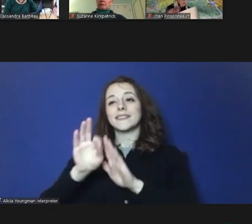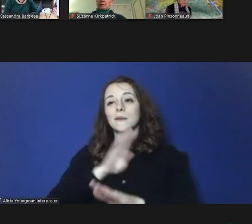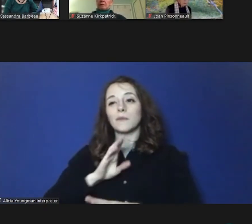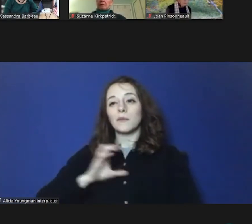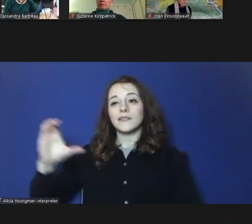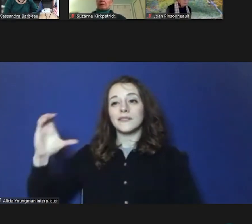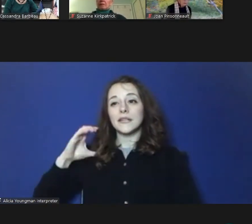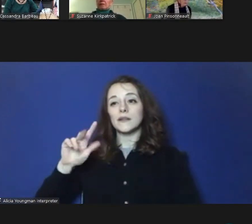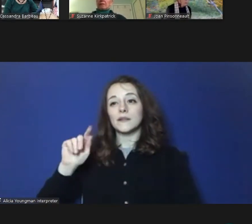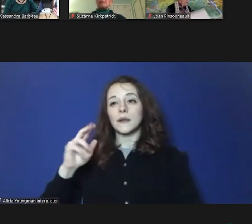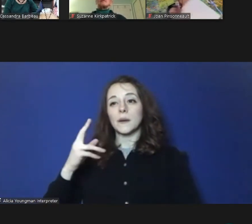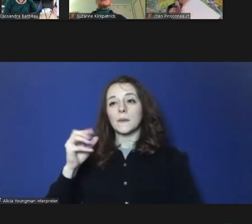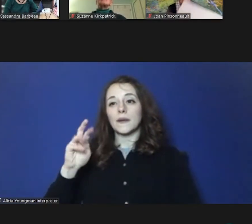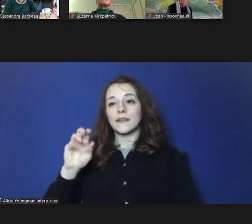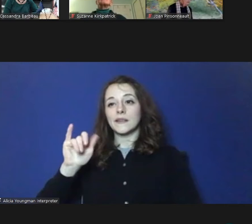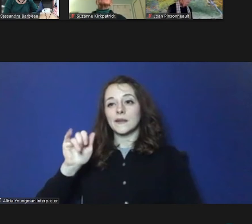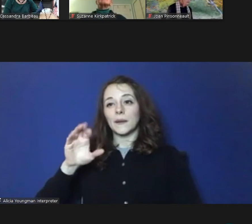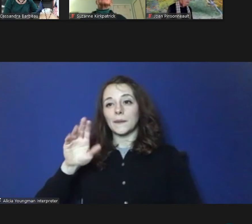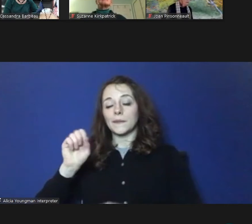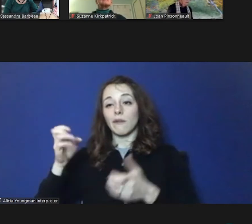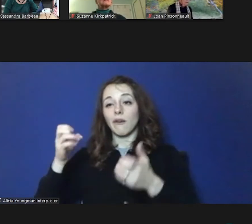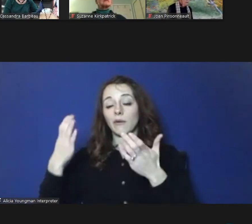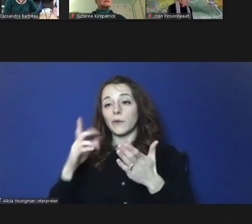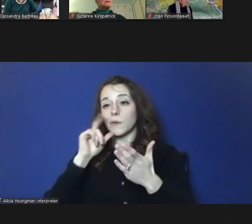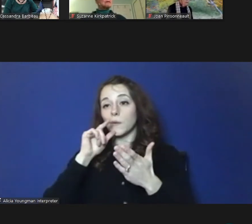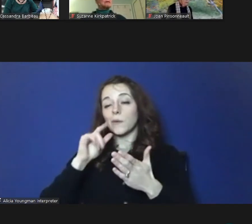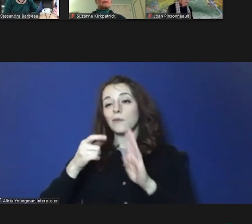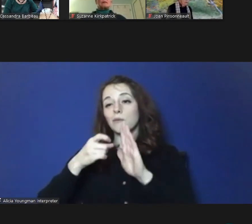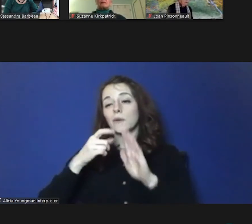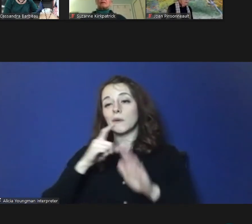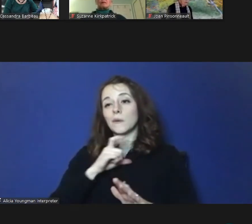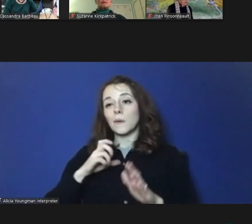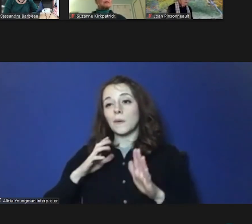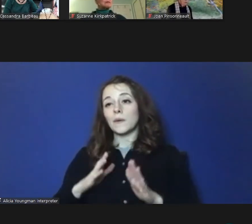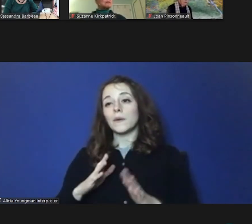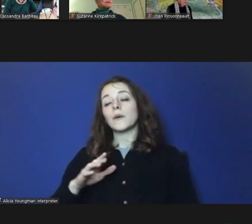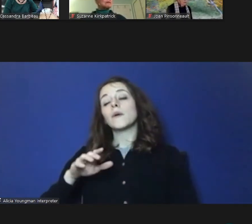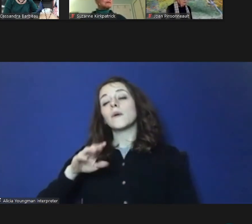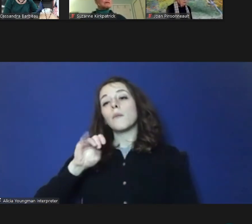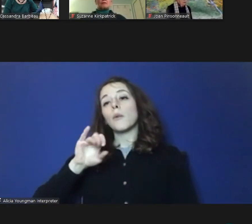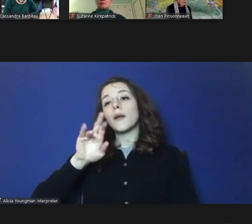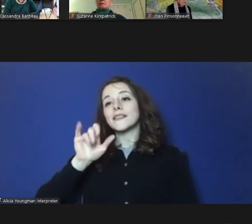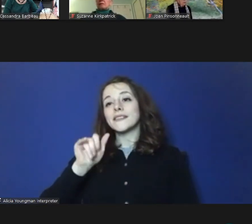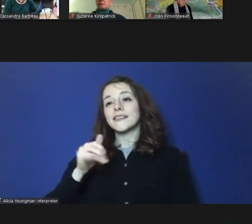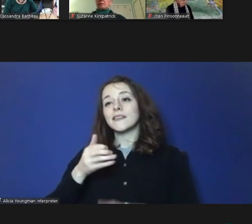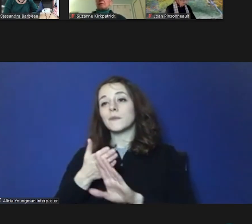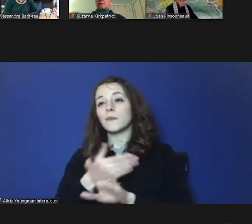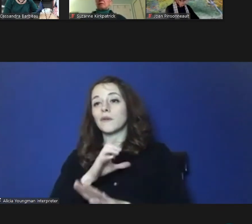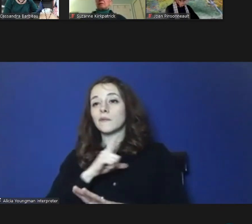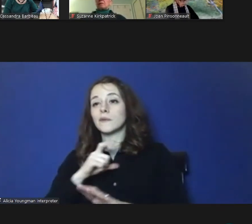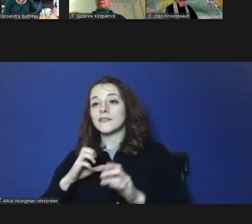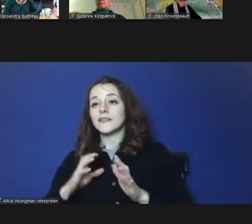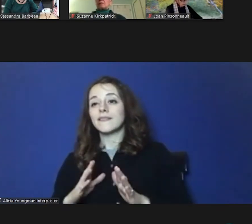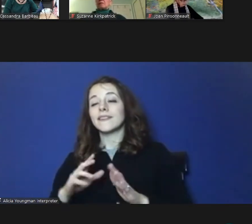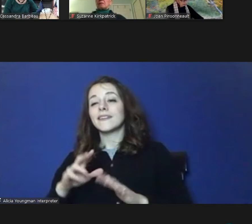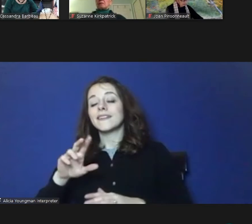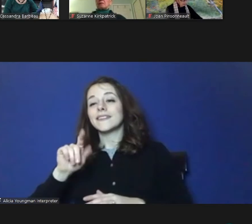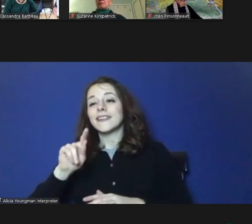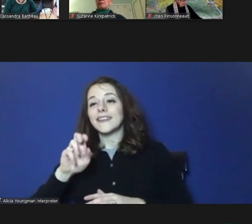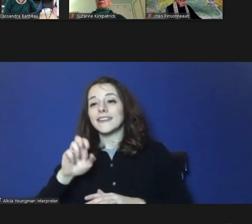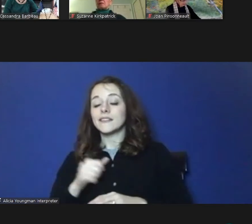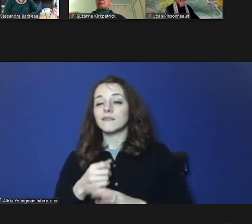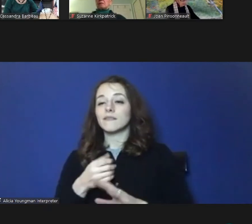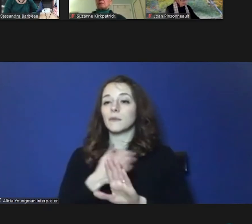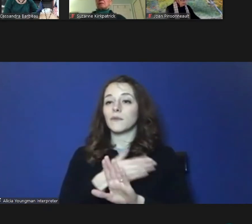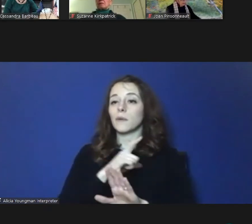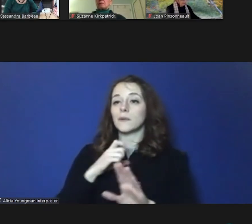Jacobs, offered by Representative Morrissey, former Representative Bates, former